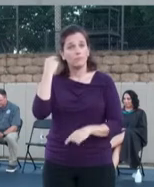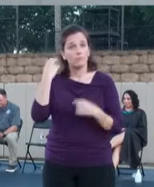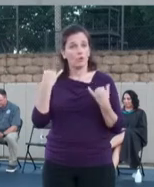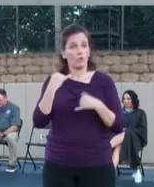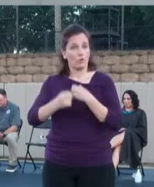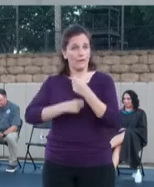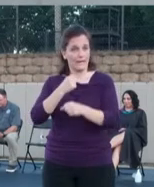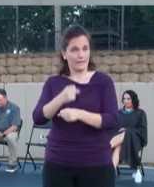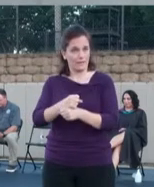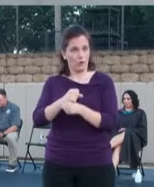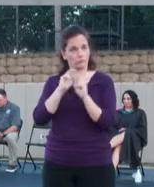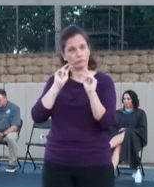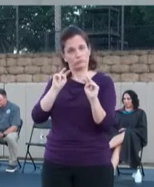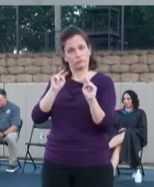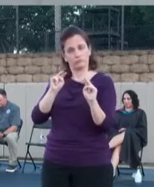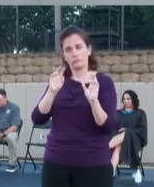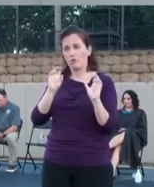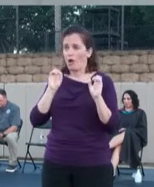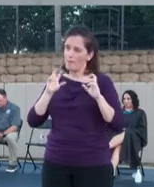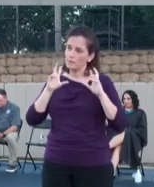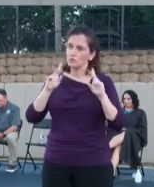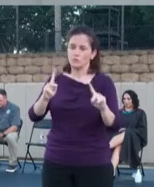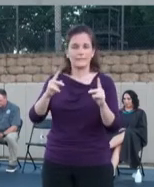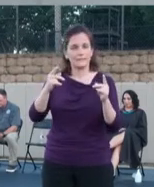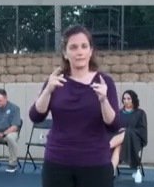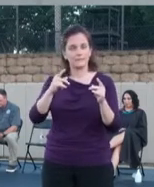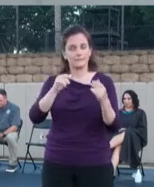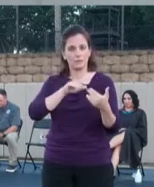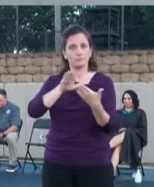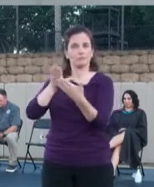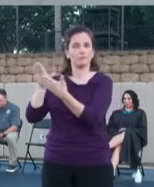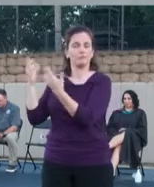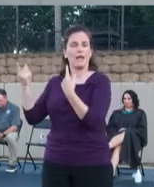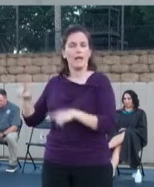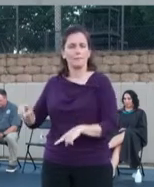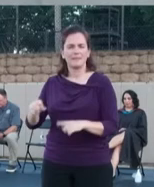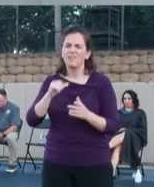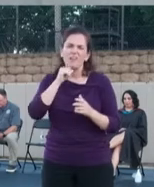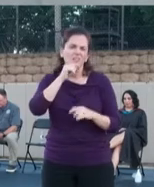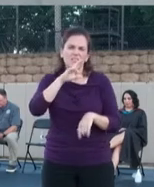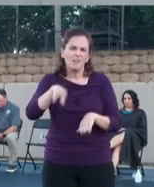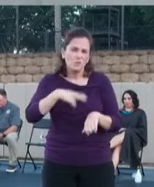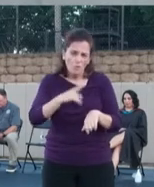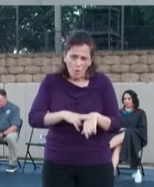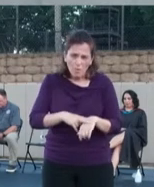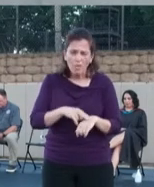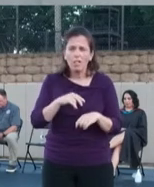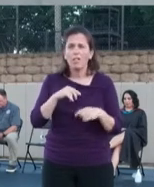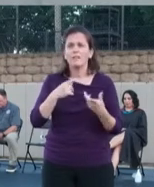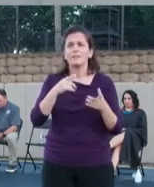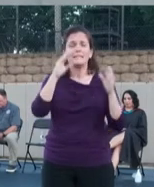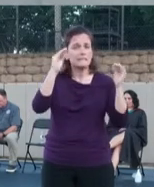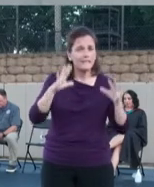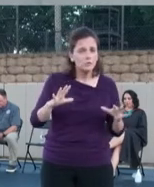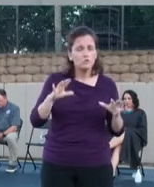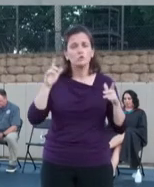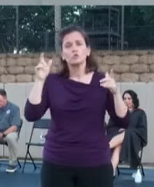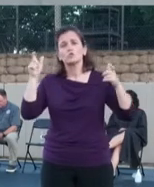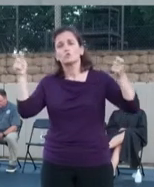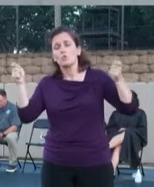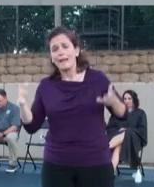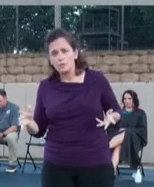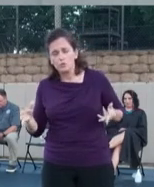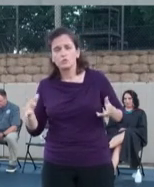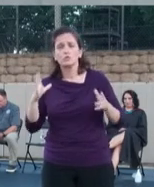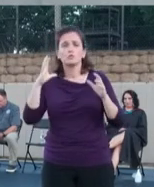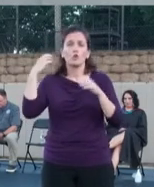the opportunities that we had. Though it didn't look normal, our teachers, our directors, and our coaches gave us